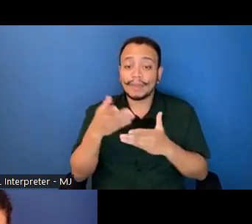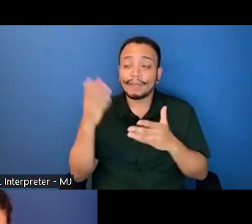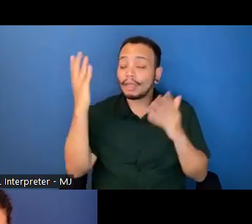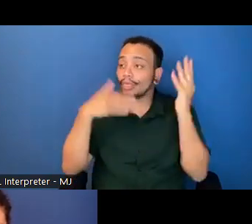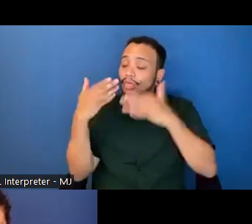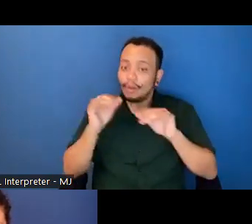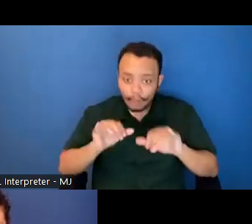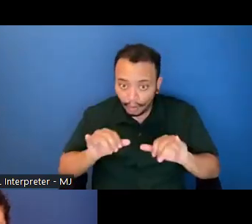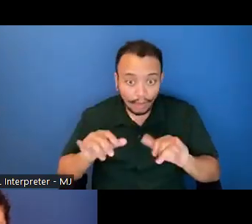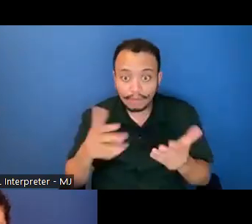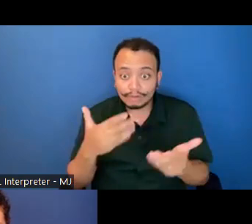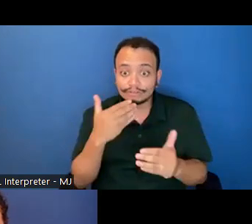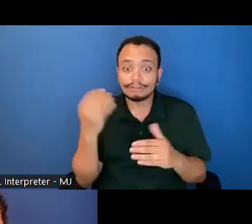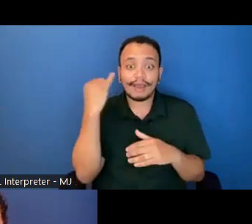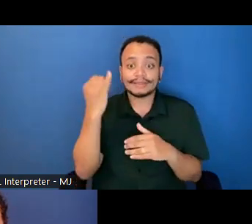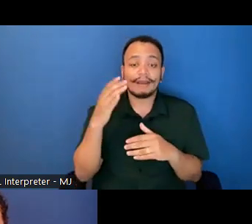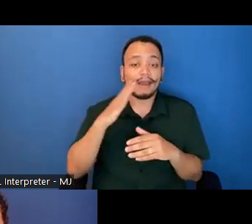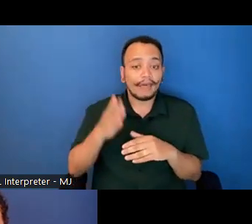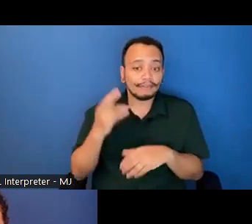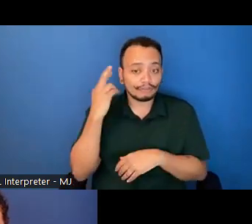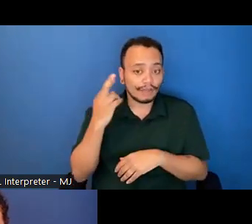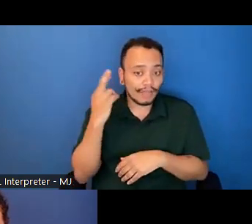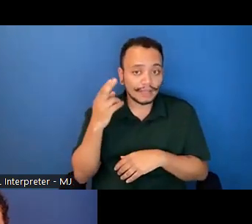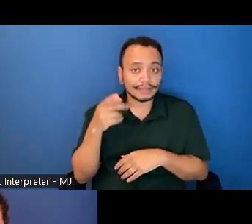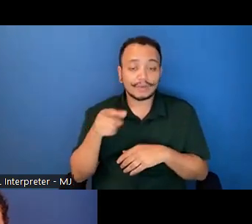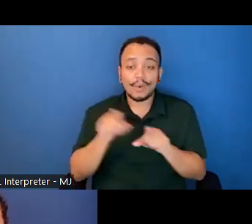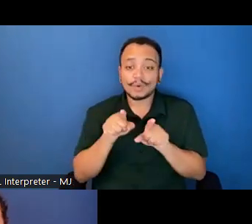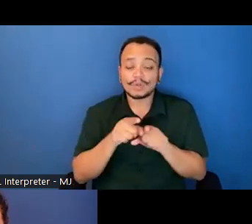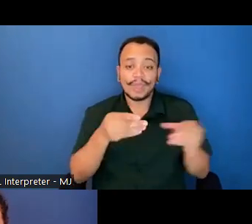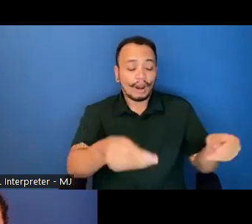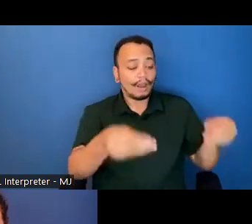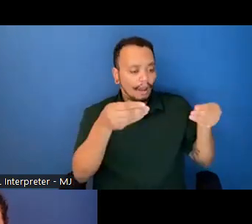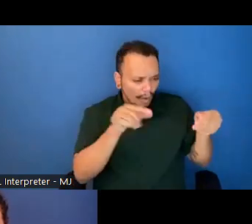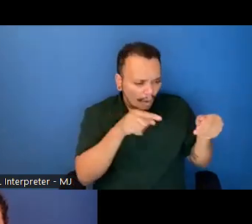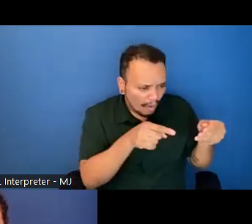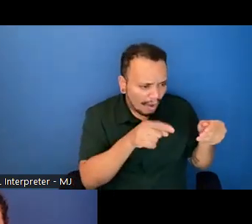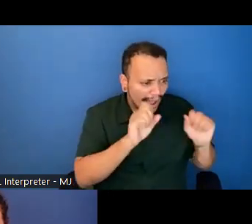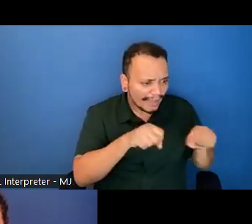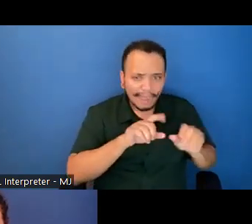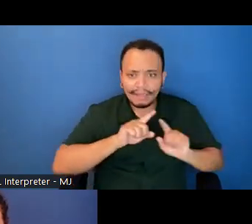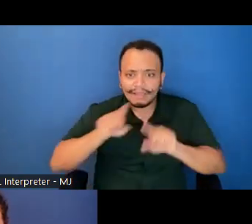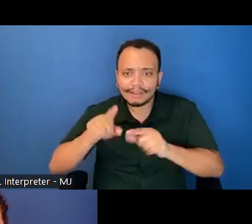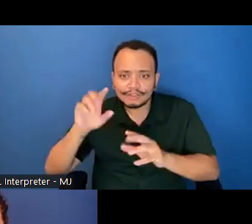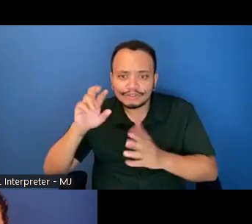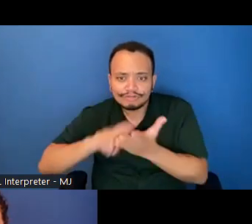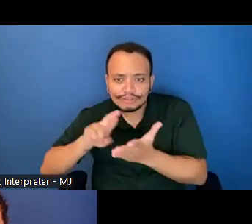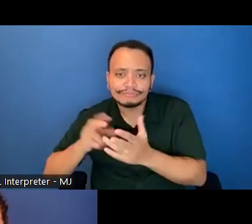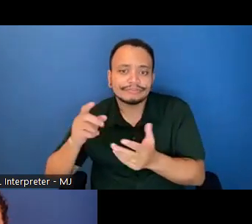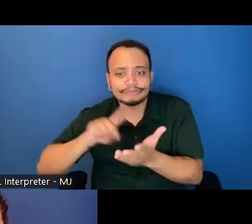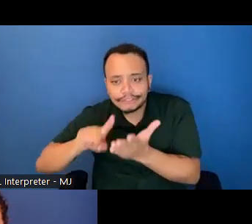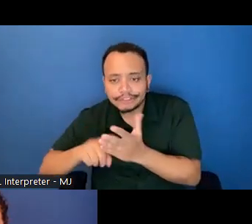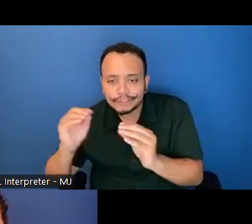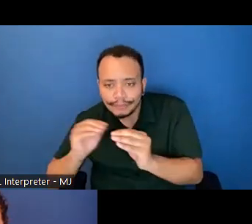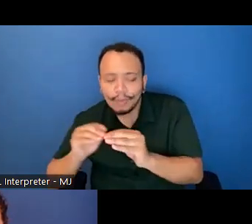considered. And you can like go check it out, right? You're not losing anything and you might gain